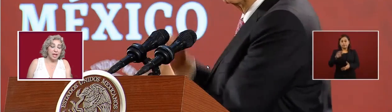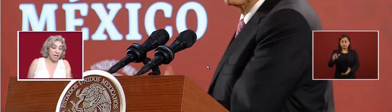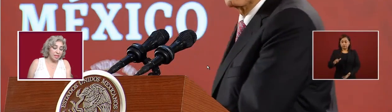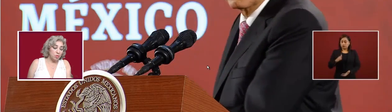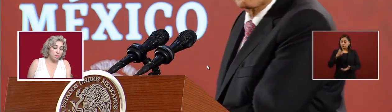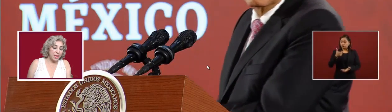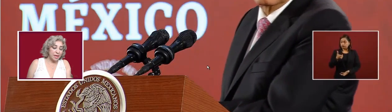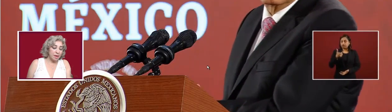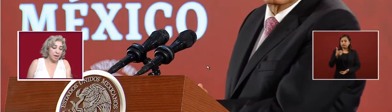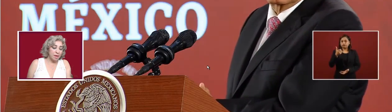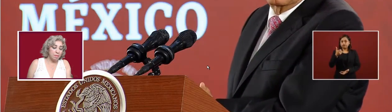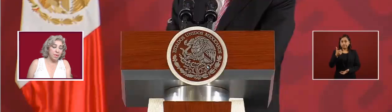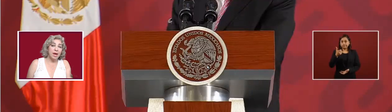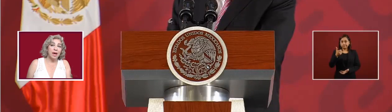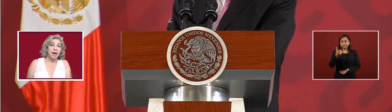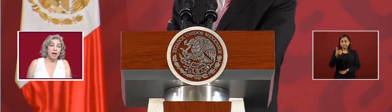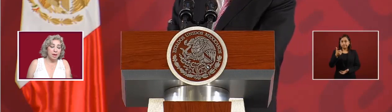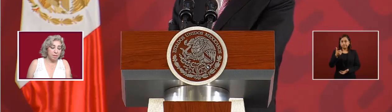And, then, we'll make,